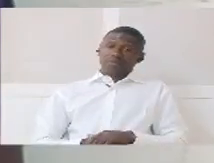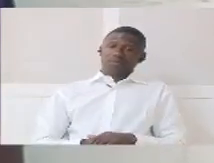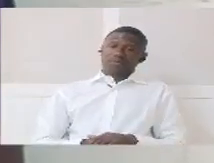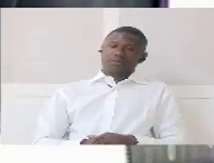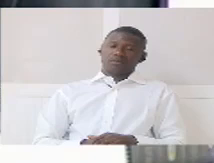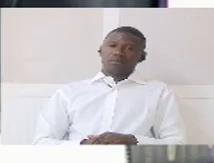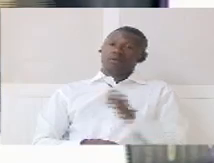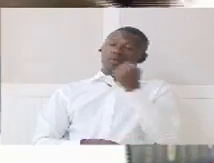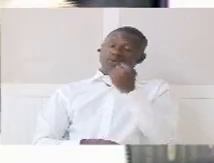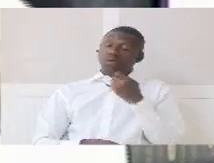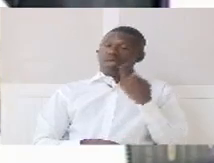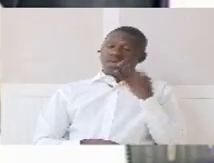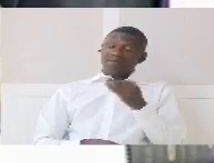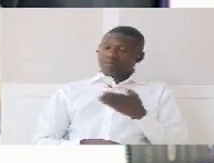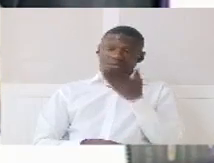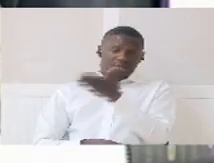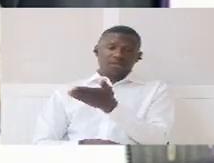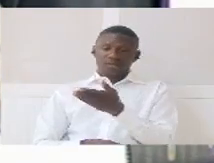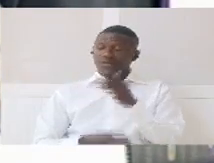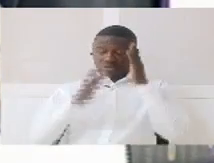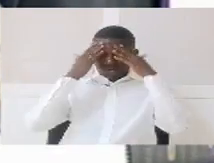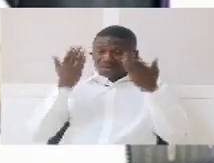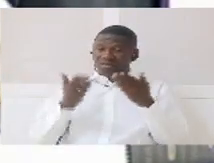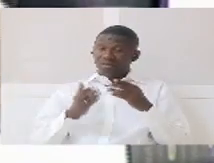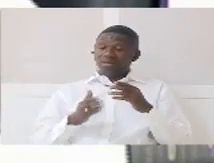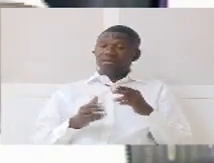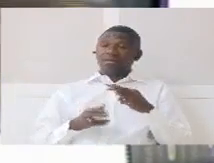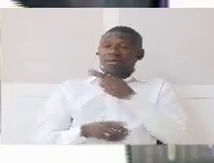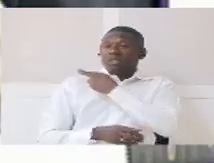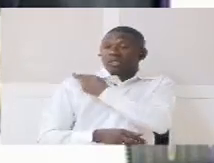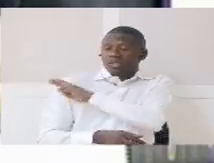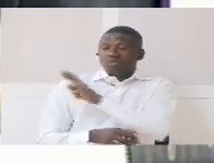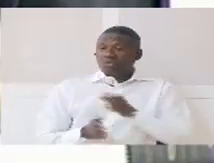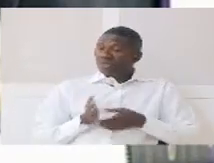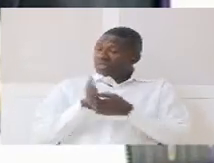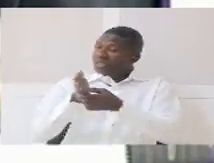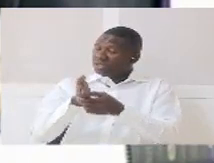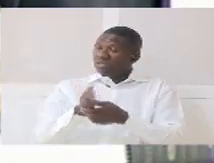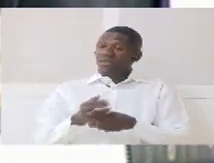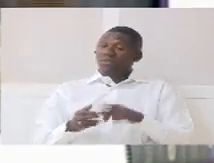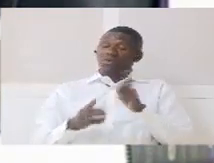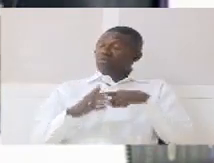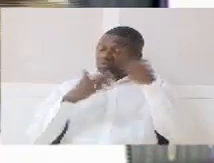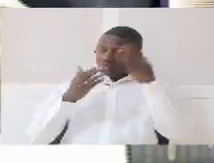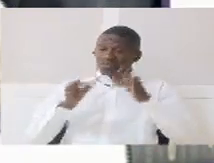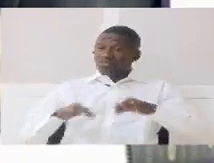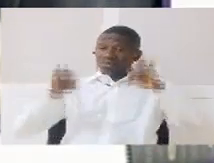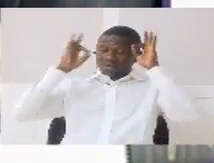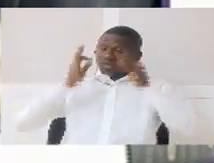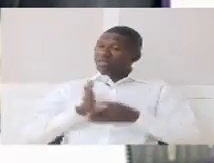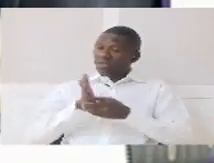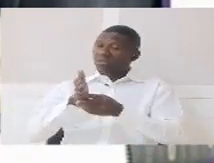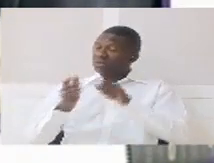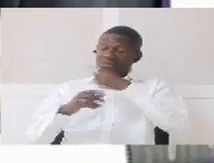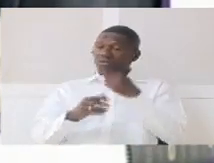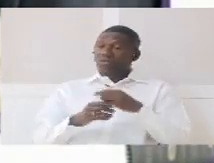If you're in that situation. They don't know whether you are a priest, whether you are an imam, they don't